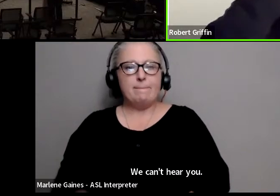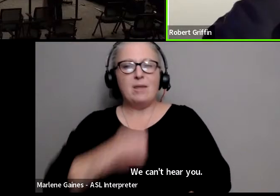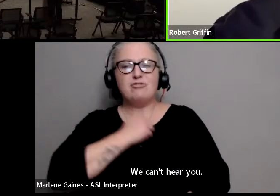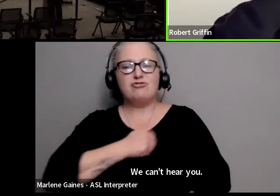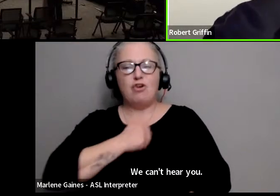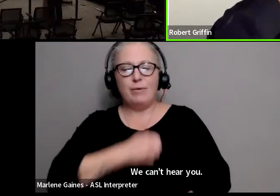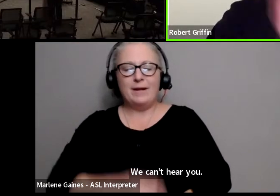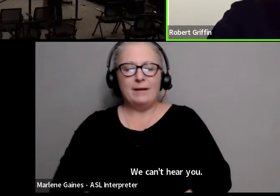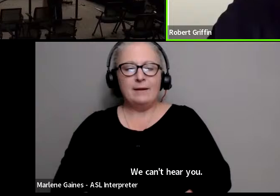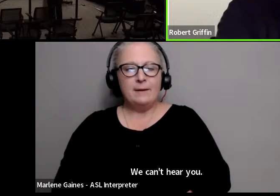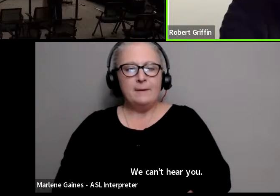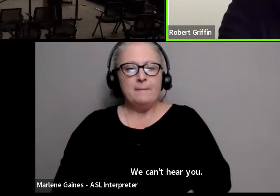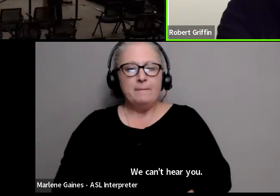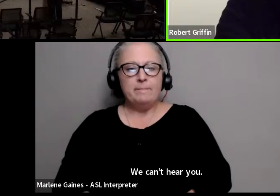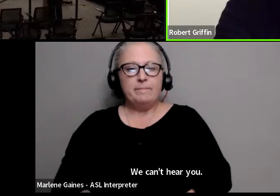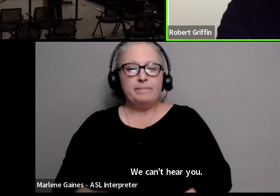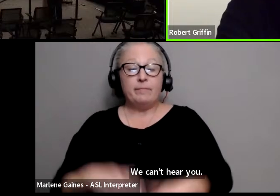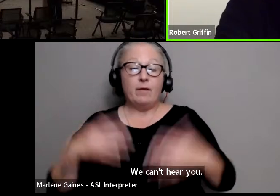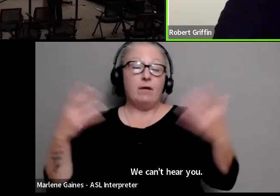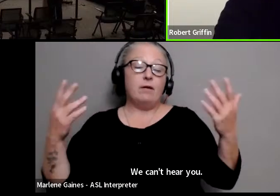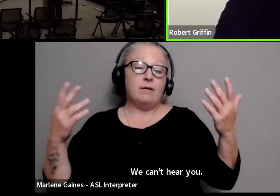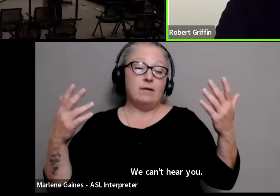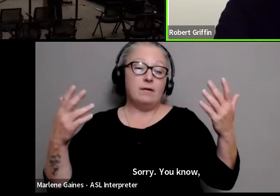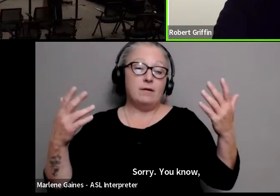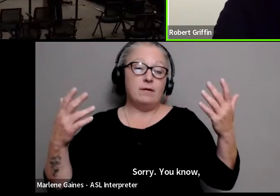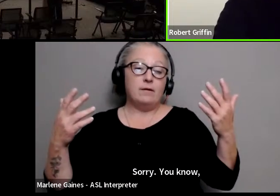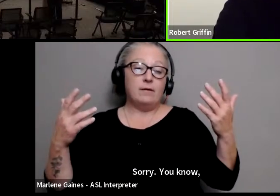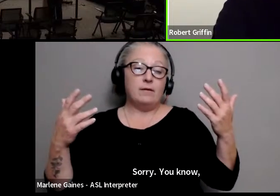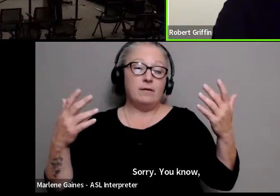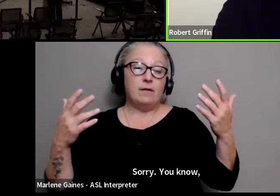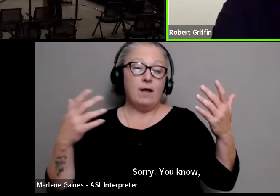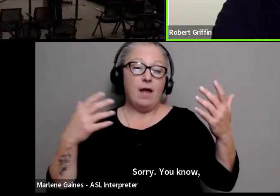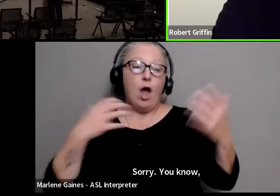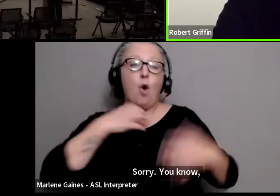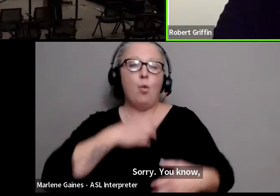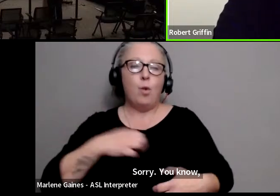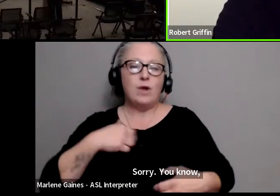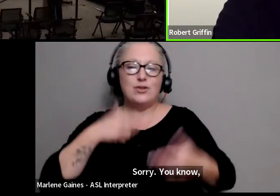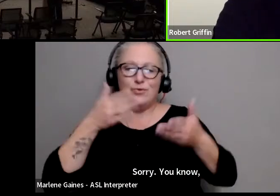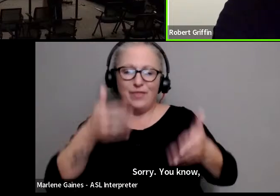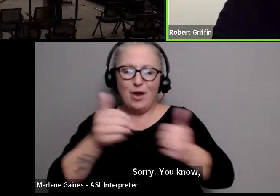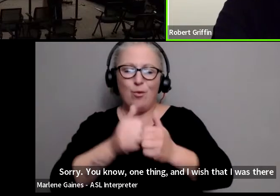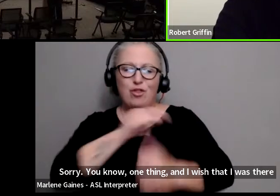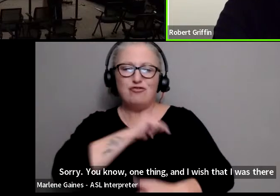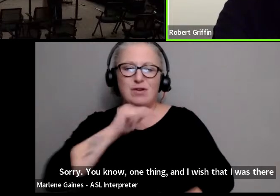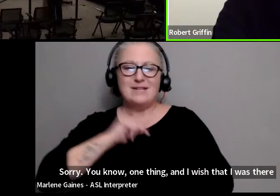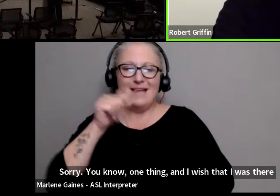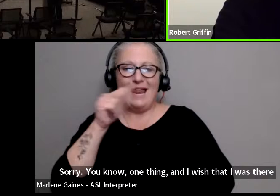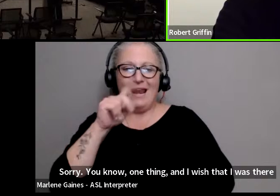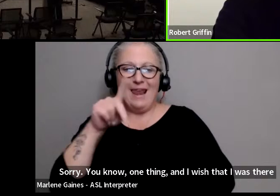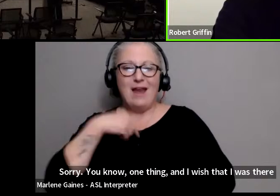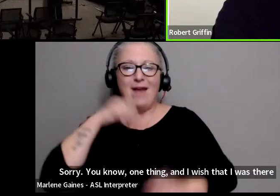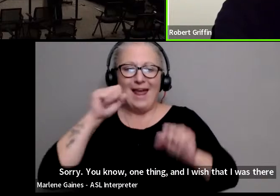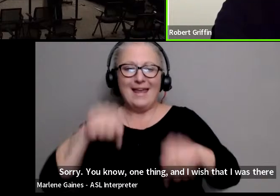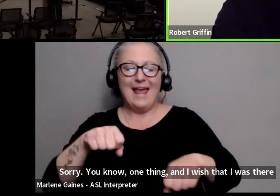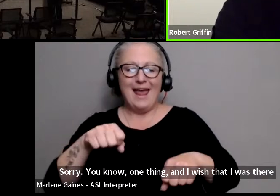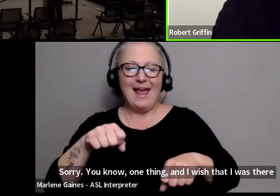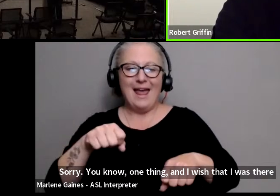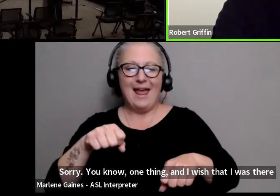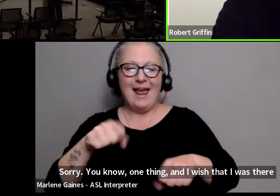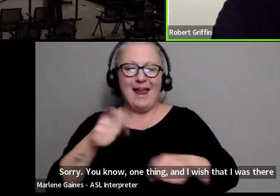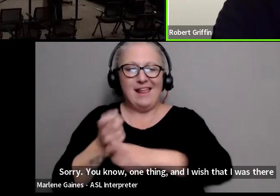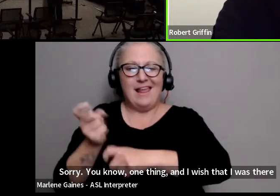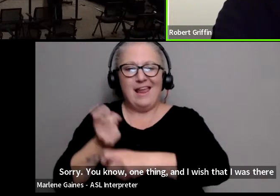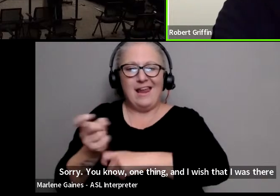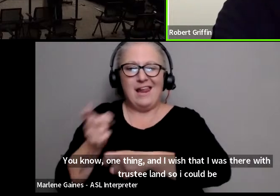Sorry. One thing, and I wish that I was there with Trustee Land so I could be kidding